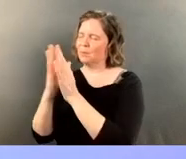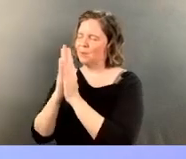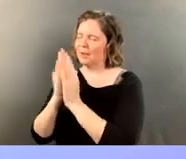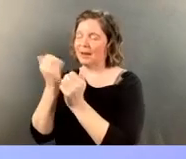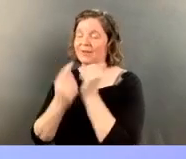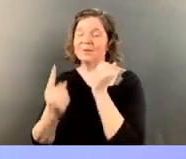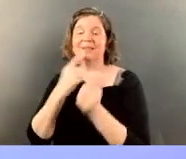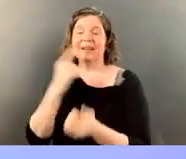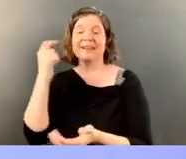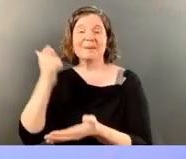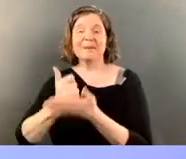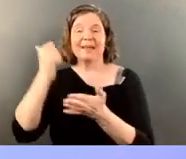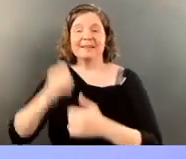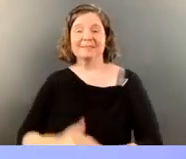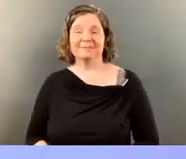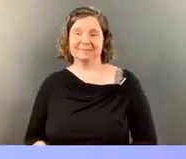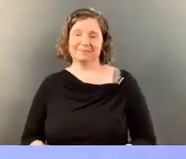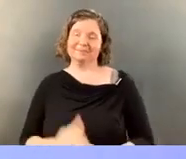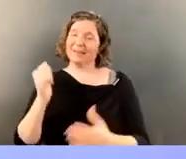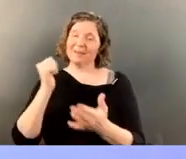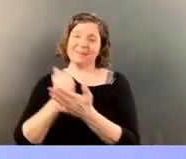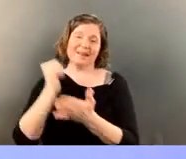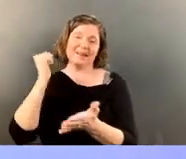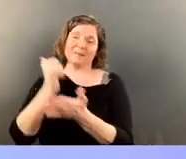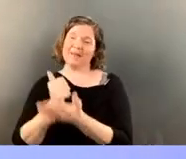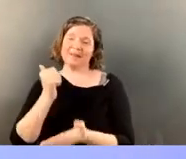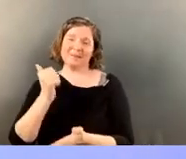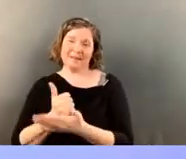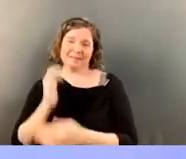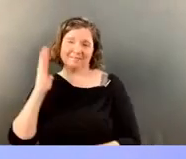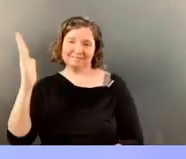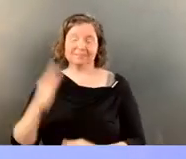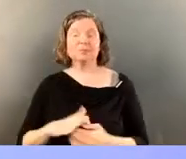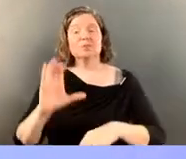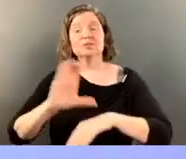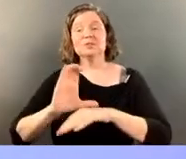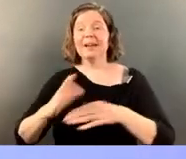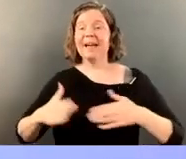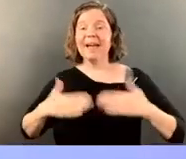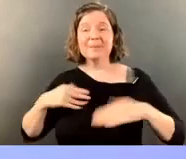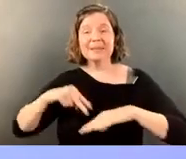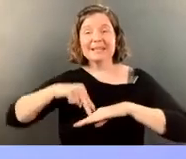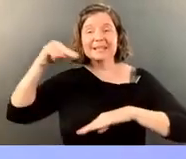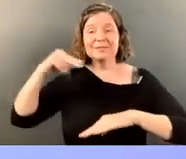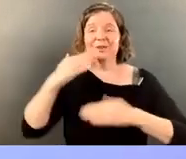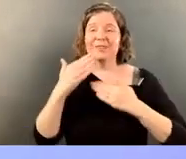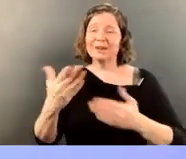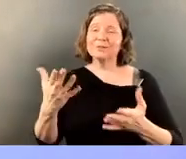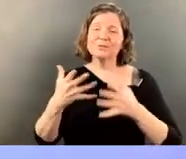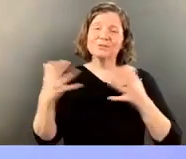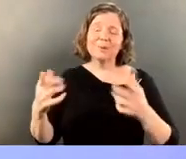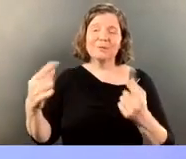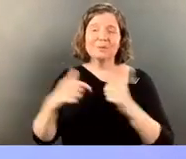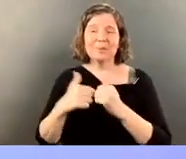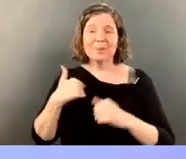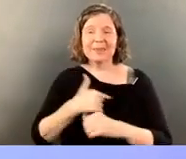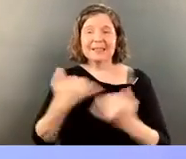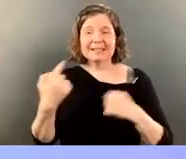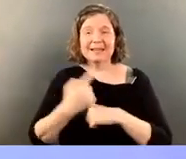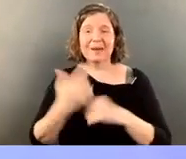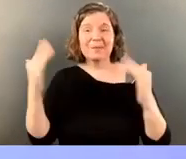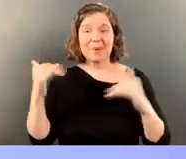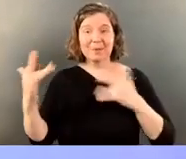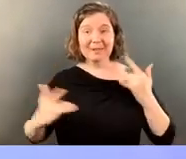said, amen, amen, amen. Well, church, happy Easter. Thank you so much for being with us today. We hope